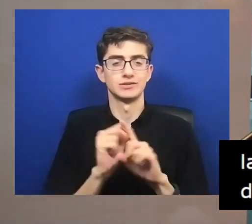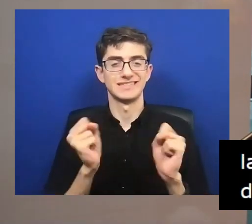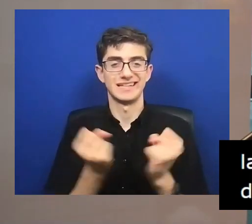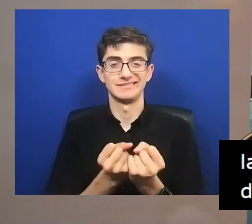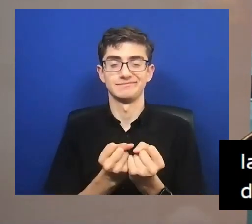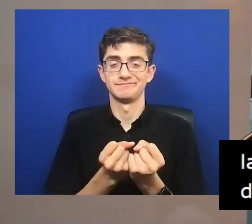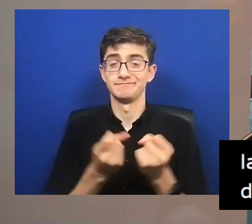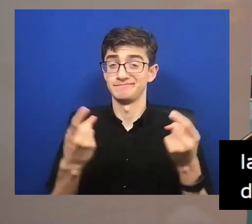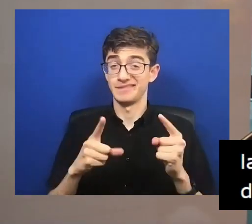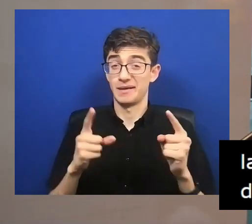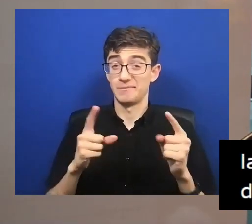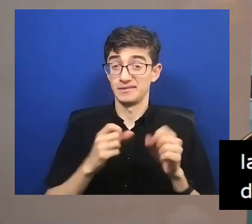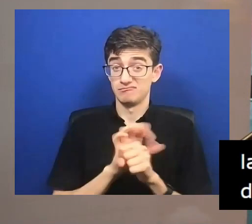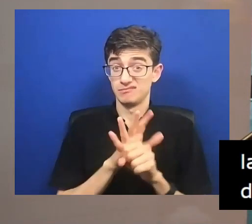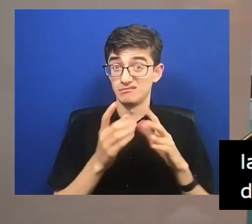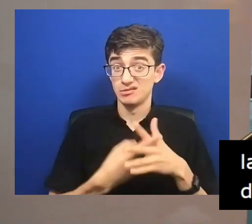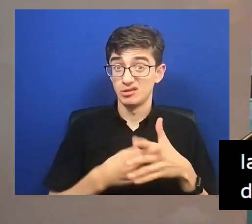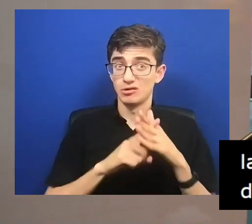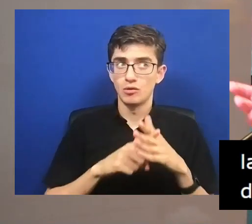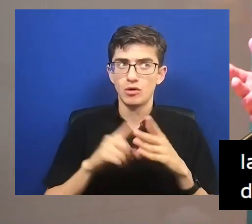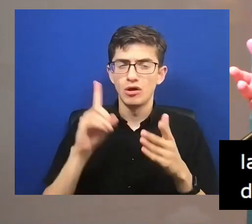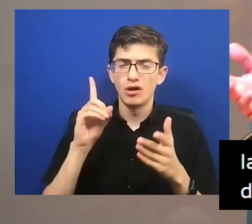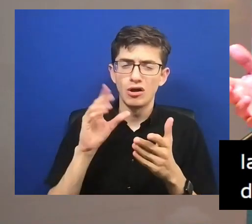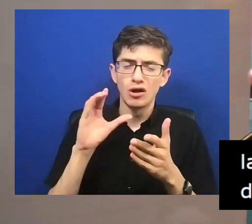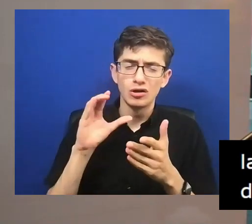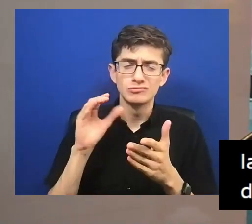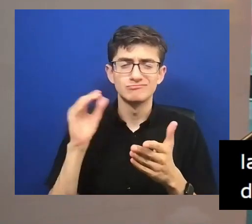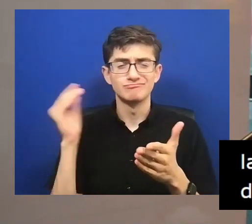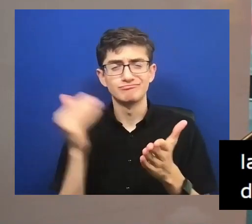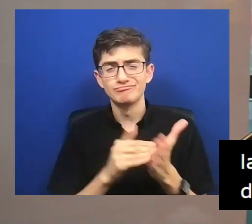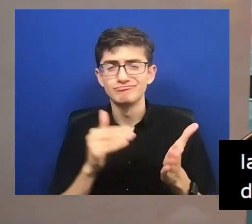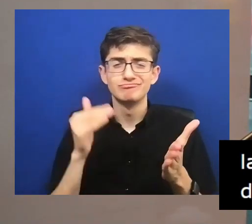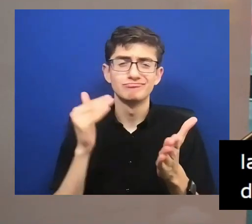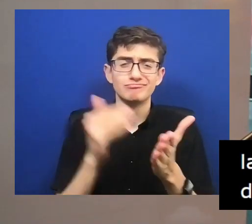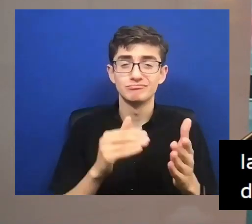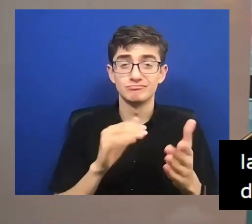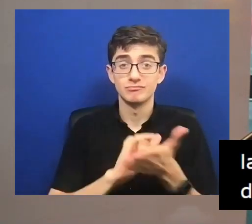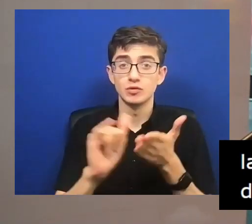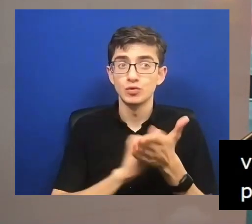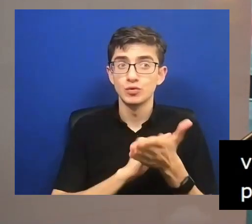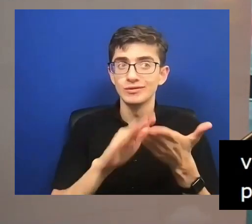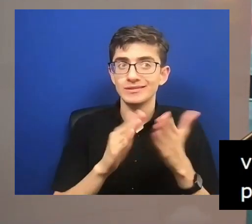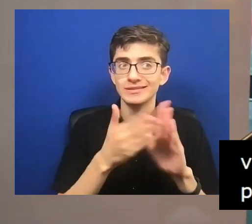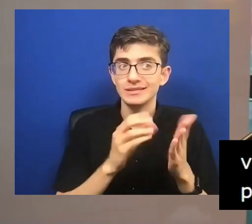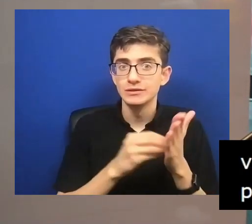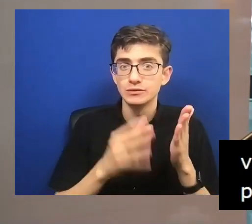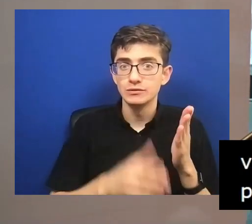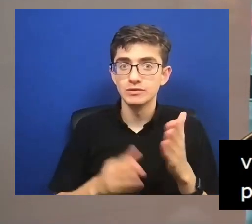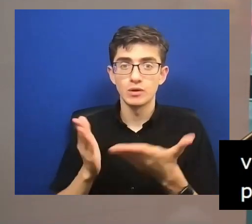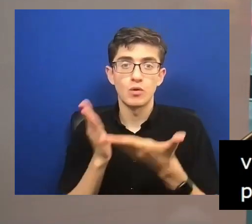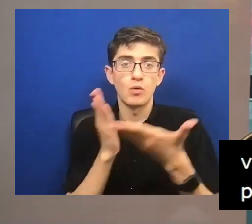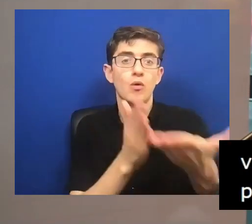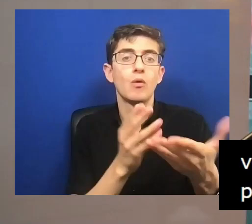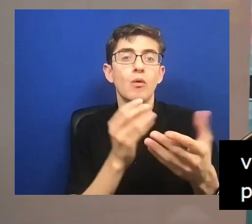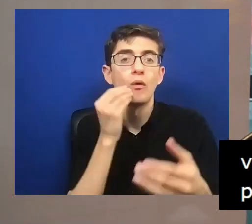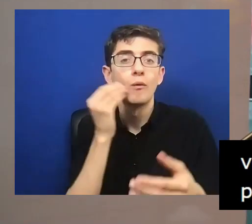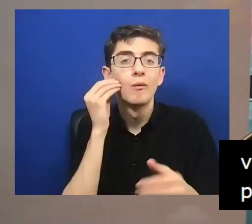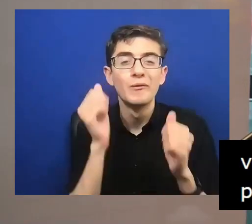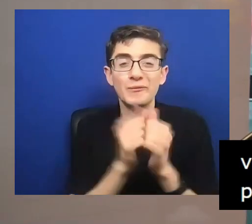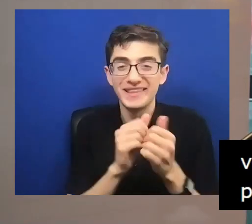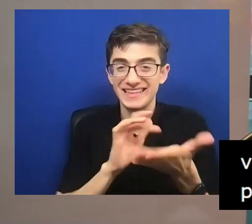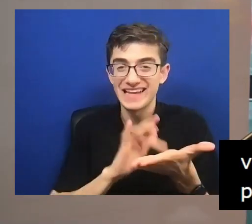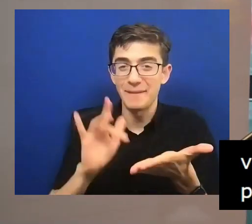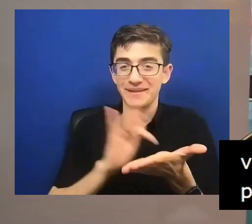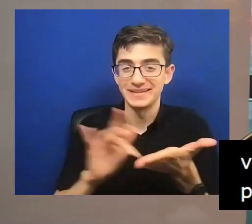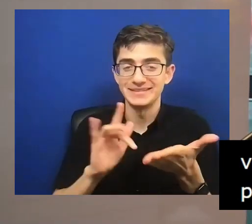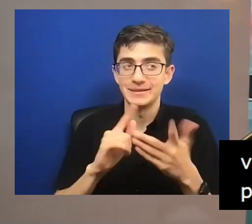of thousands of New York City school students were sent home with tablets. Those students who, in particular, lived in NYCHA buildings without access to